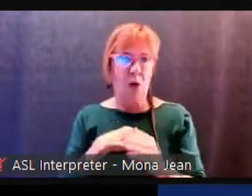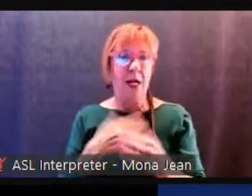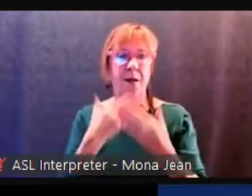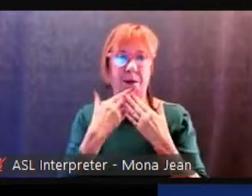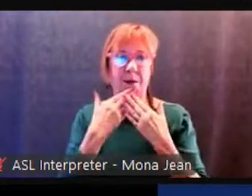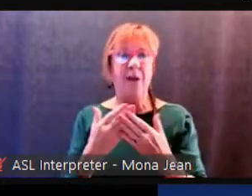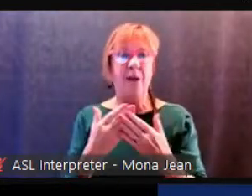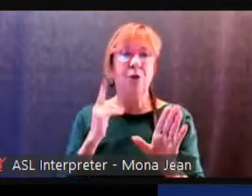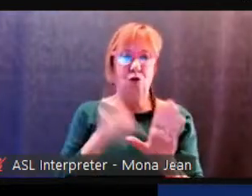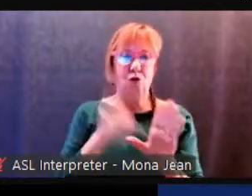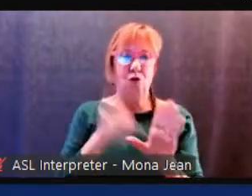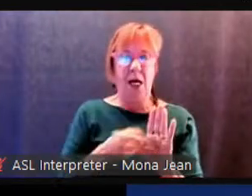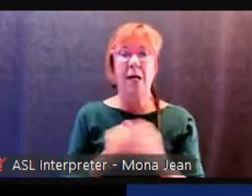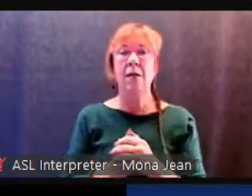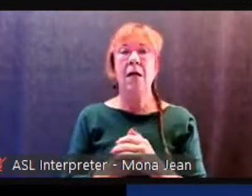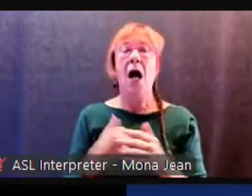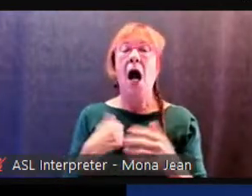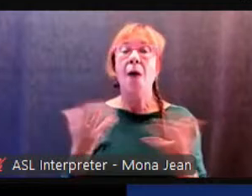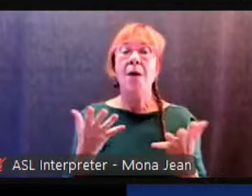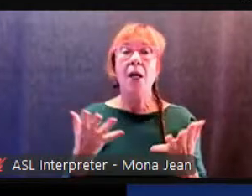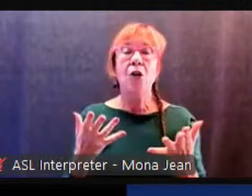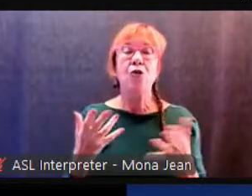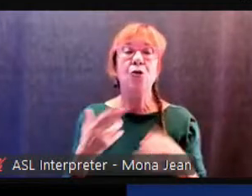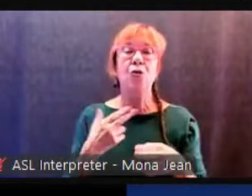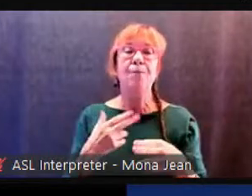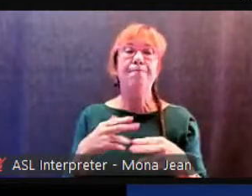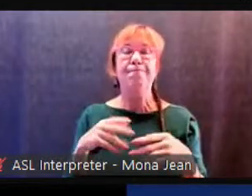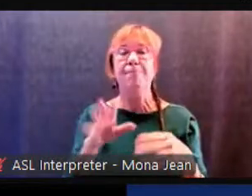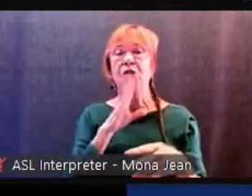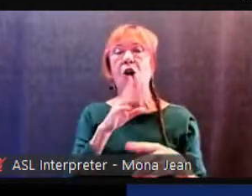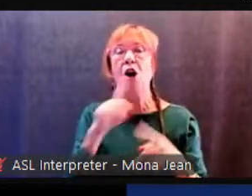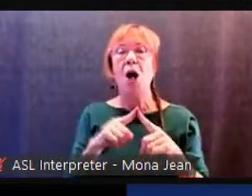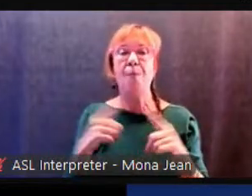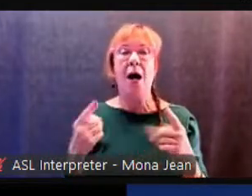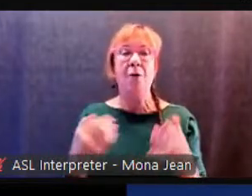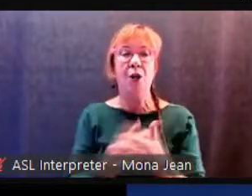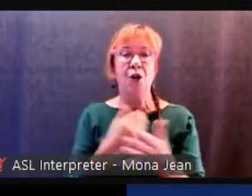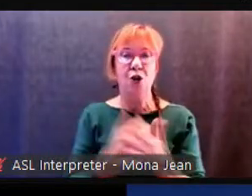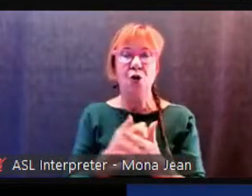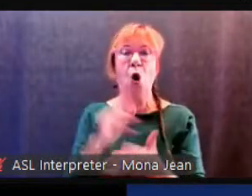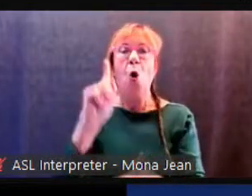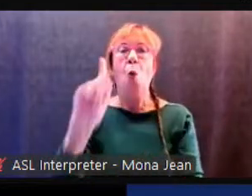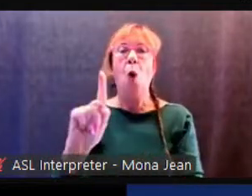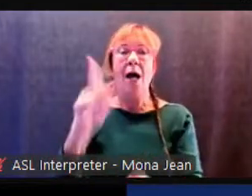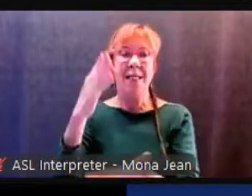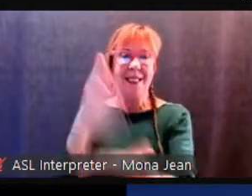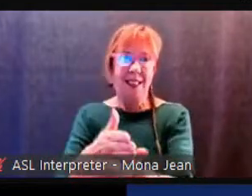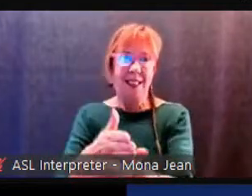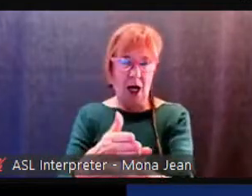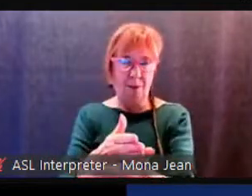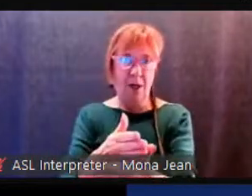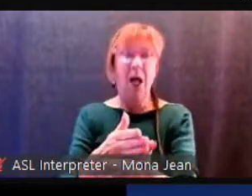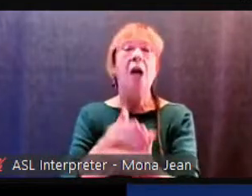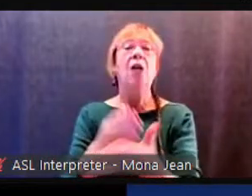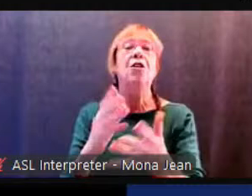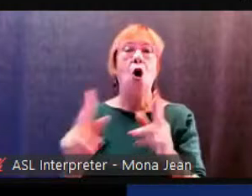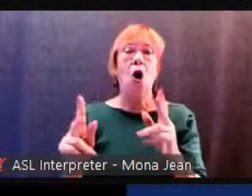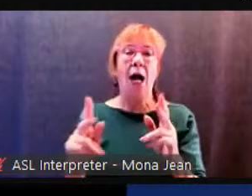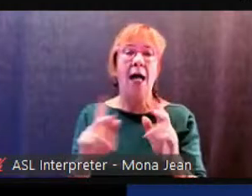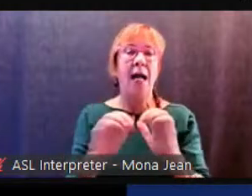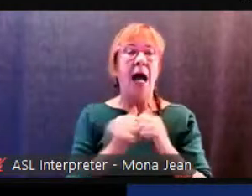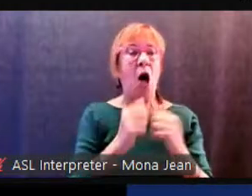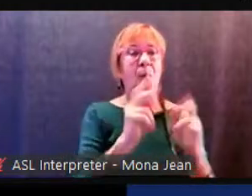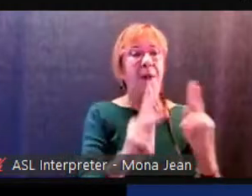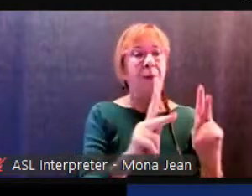to attend. I'm here to briefly discuss updates to our disaster recovery one-stops and other ways survivors and the public can reach out to